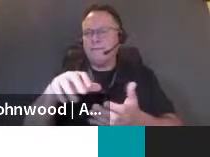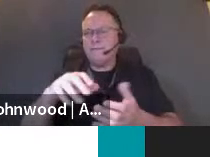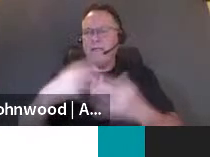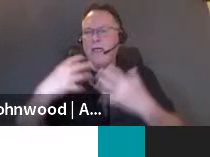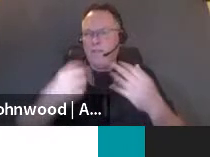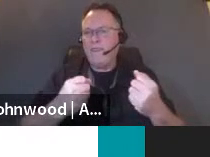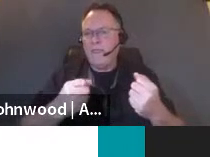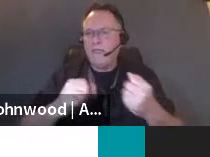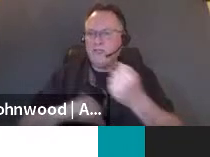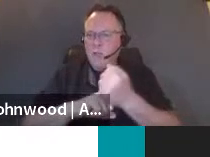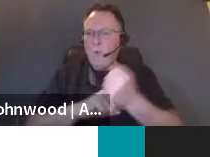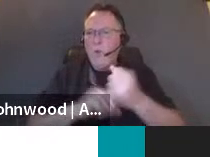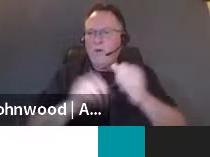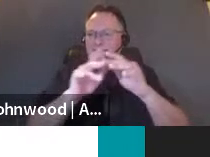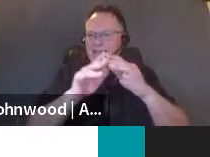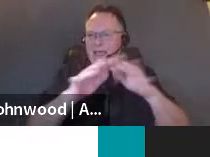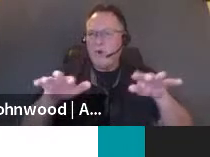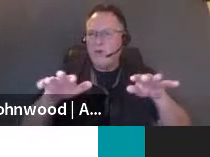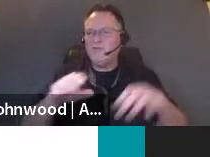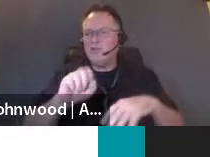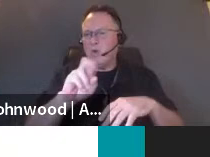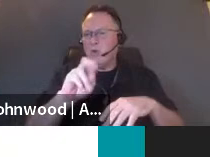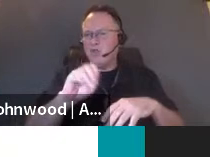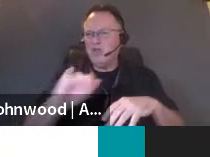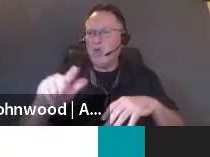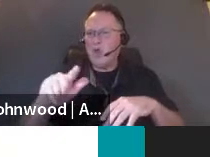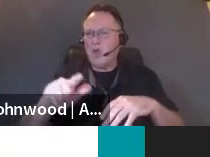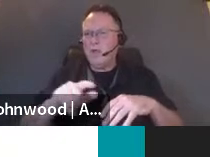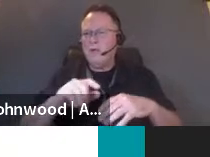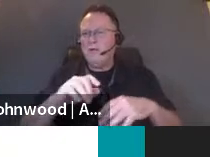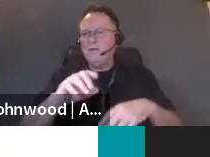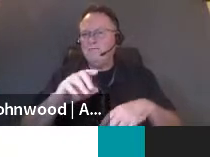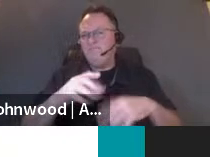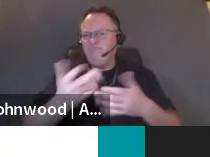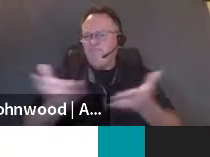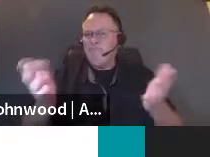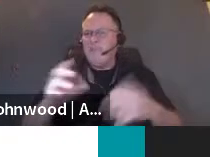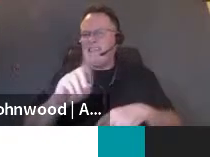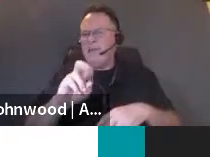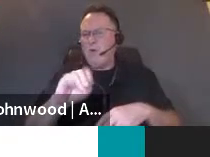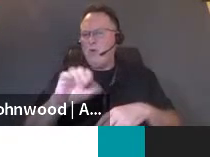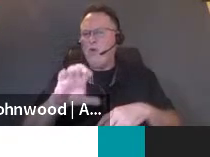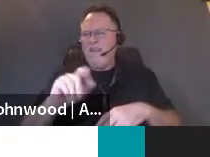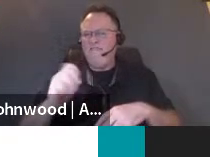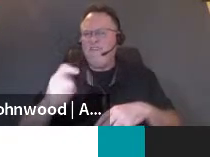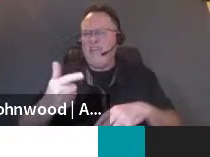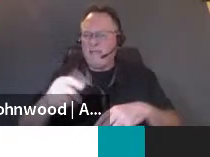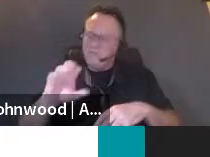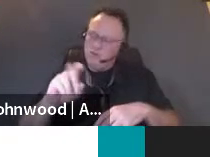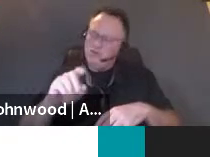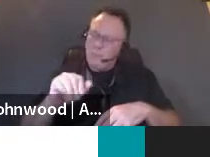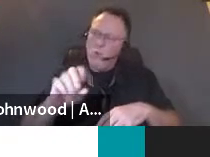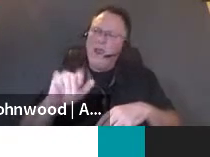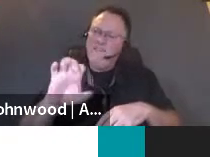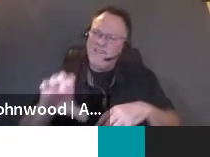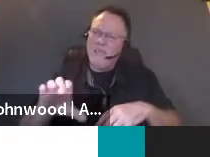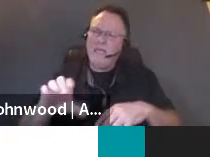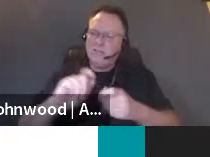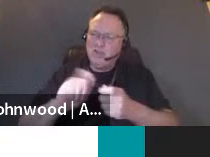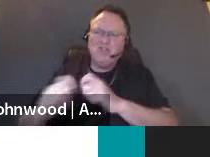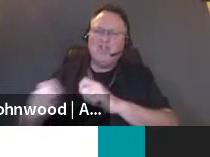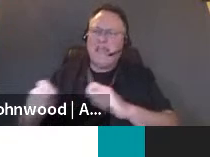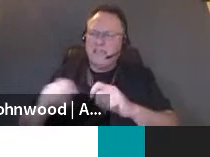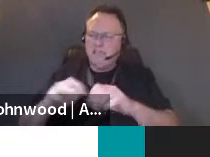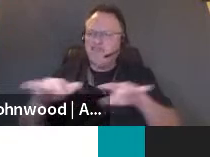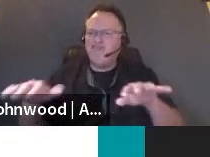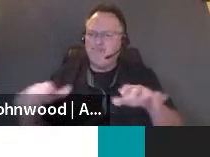support diverse socioeconomic demographics? Next slide. And if you recall a few slides back,